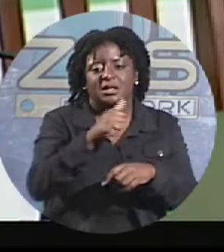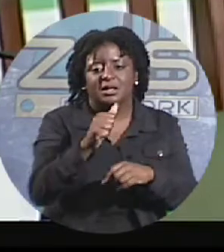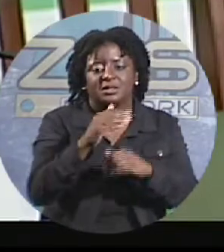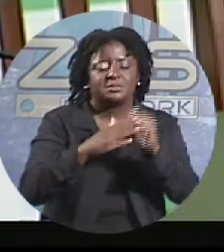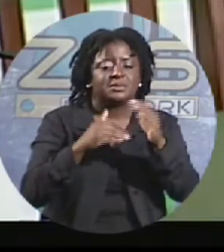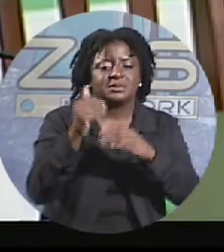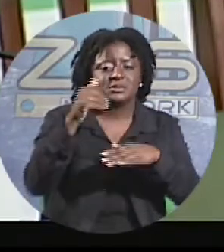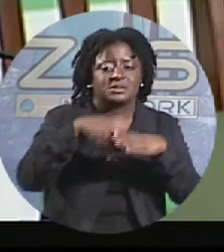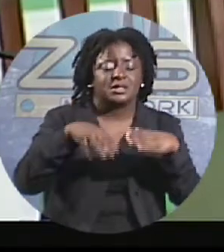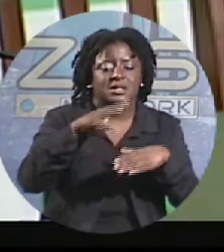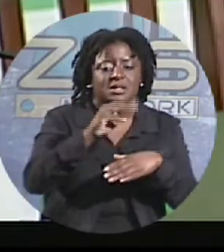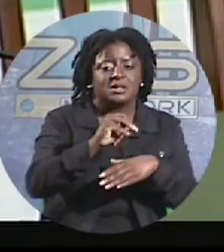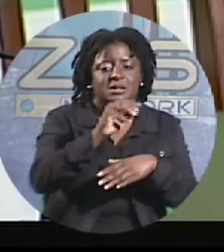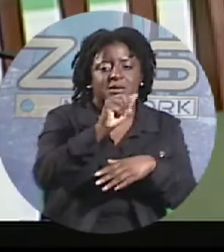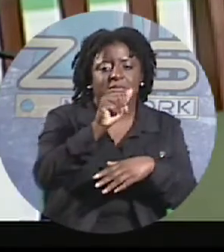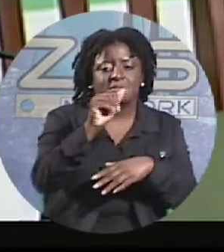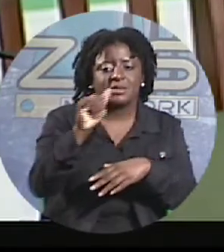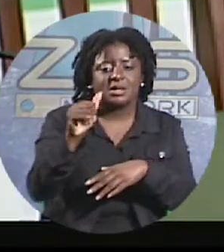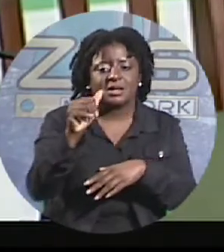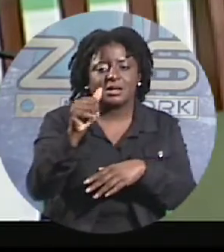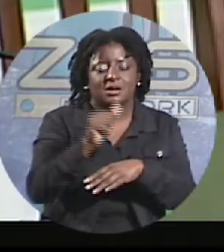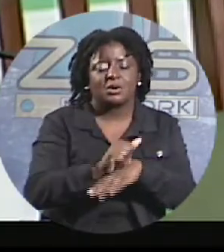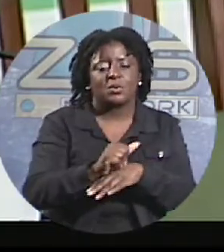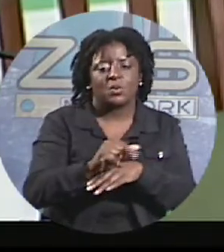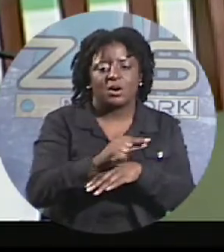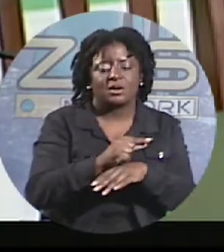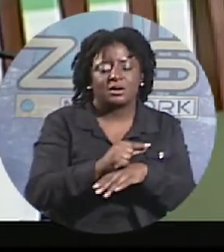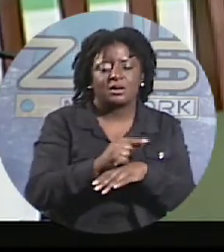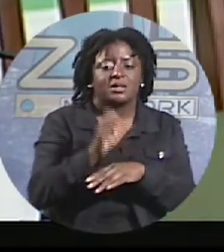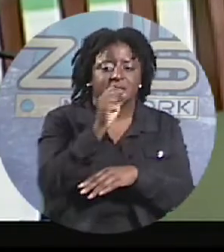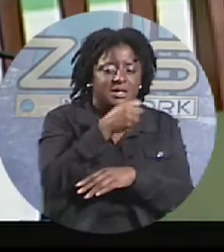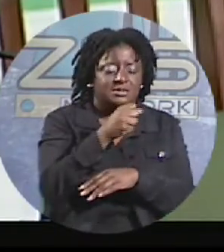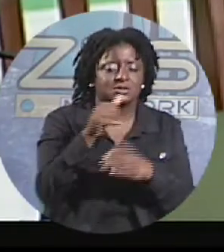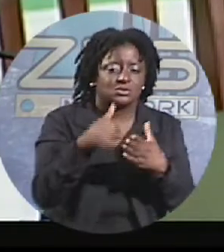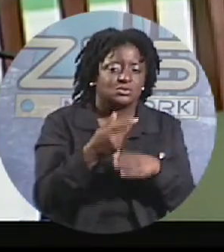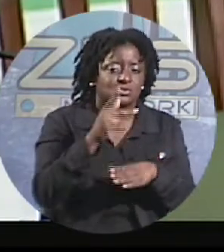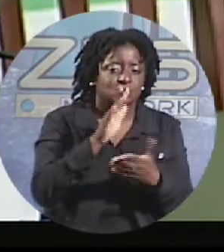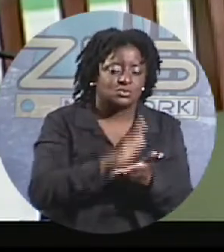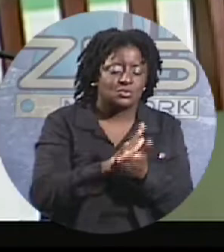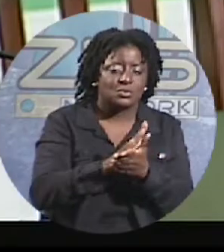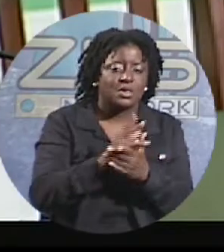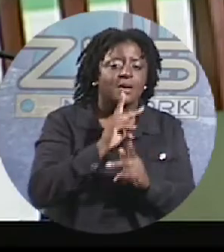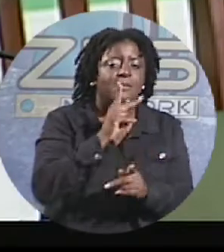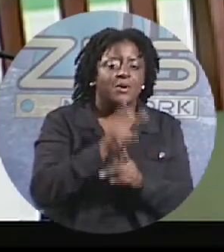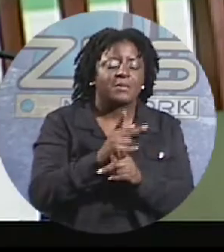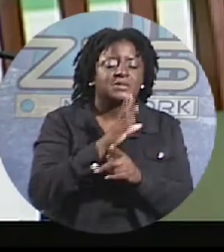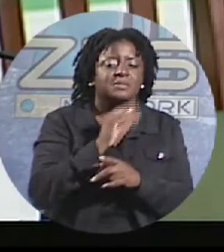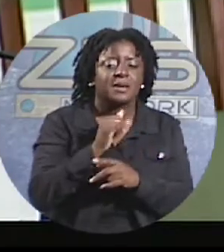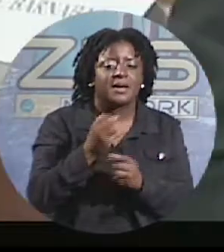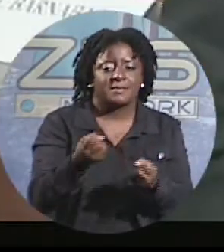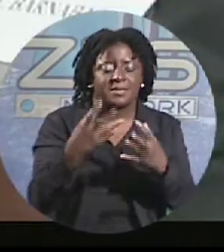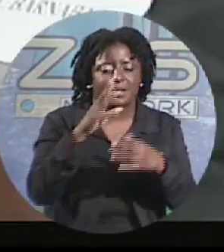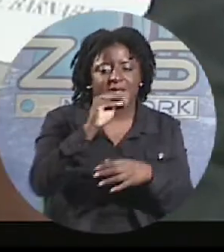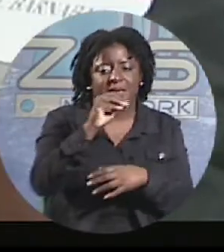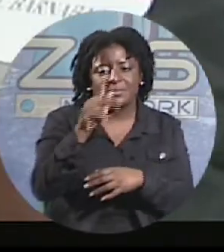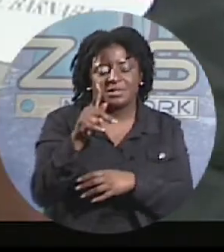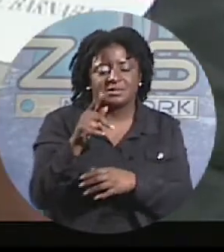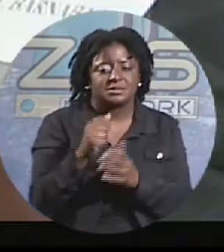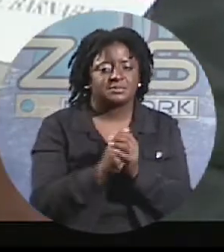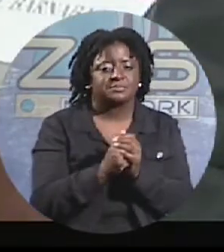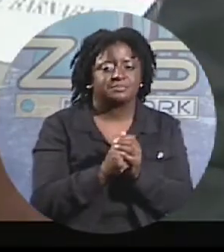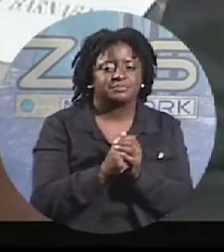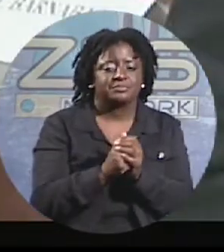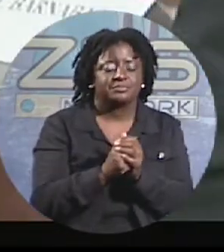And yes, Mr. Speaker, the new school that was promised by many MPs. There's no